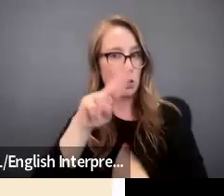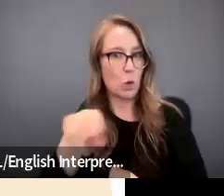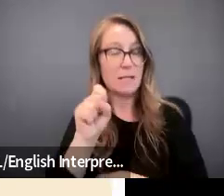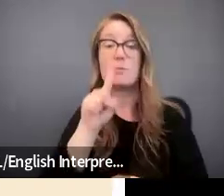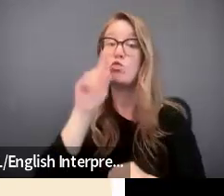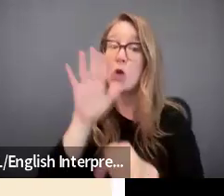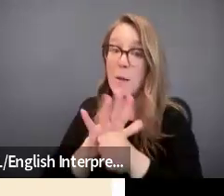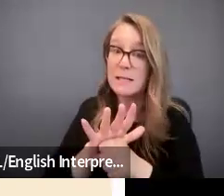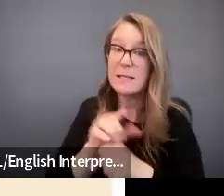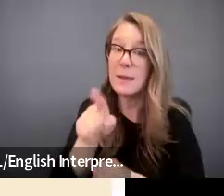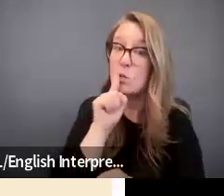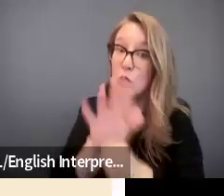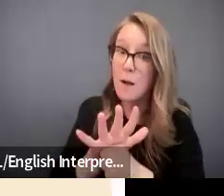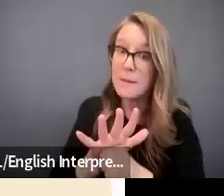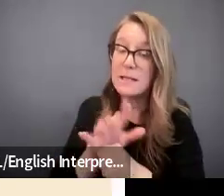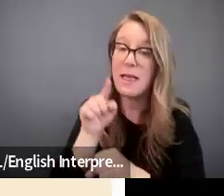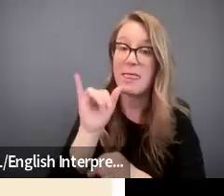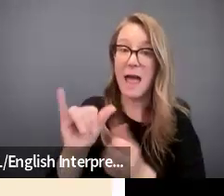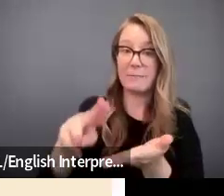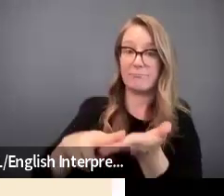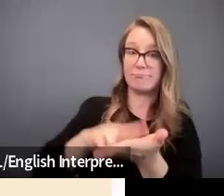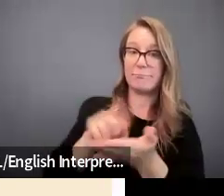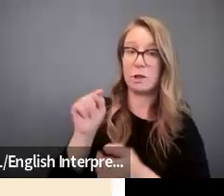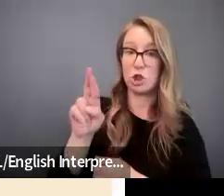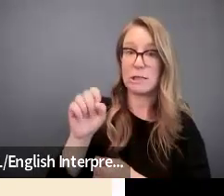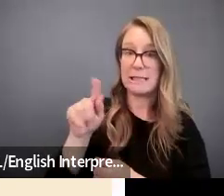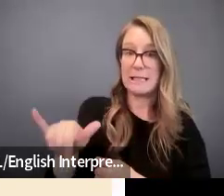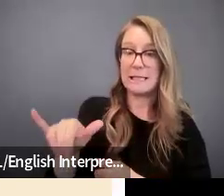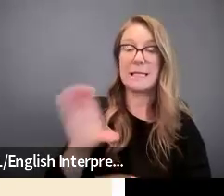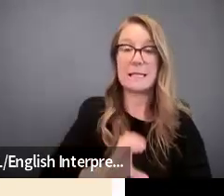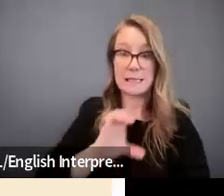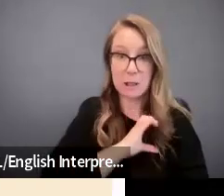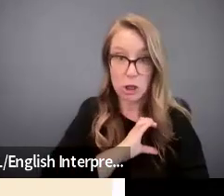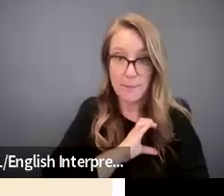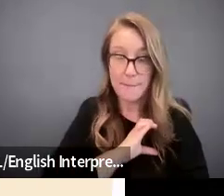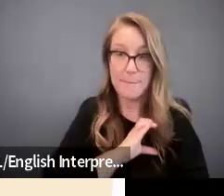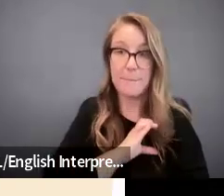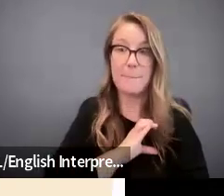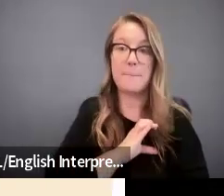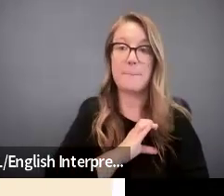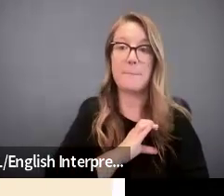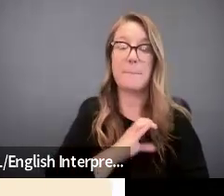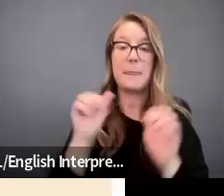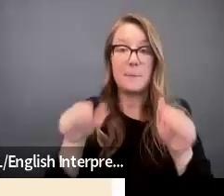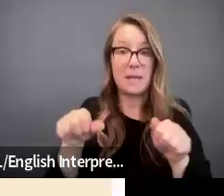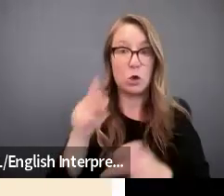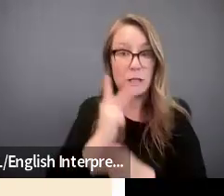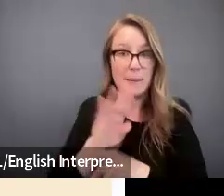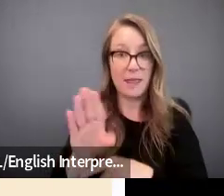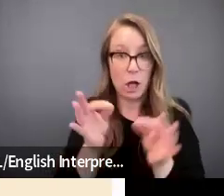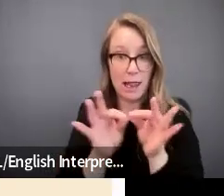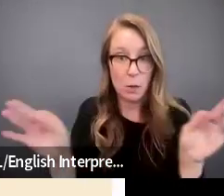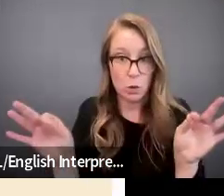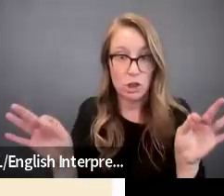promises in this treaty citizenship, the ability to keep their